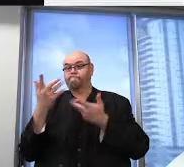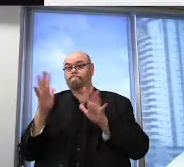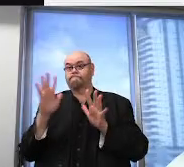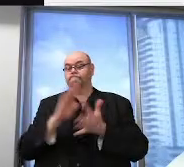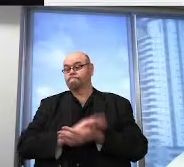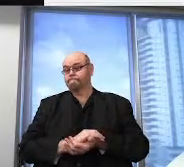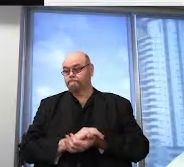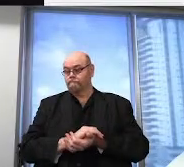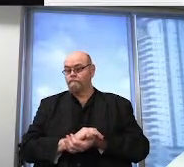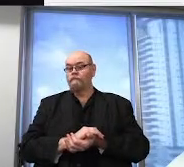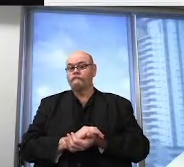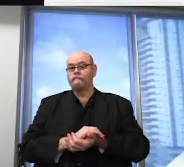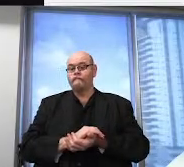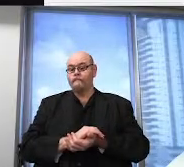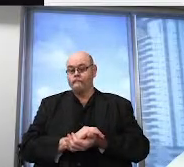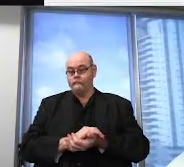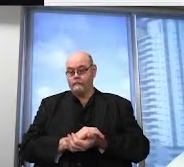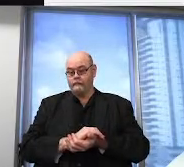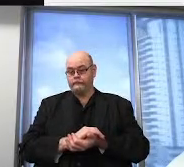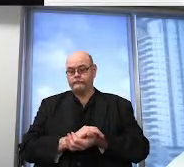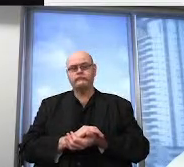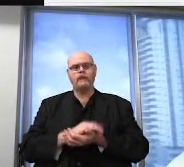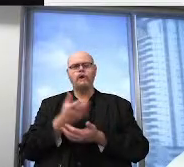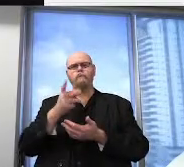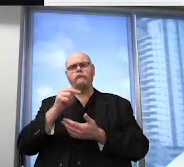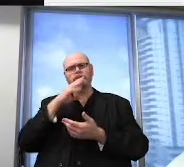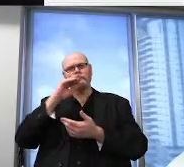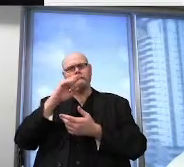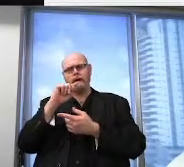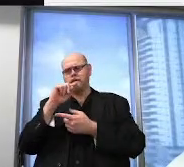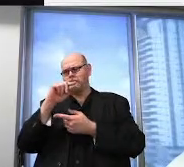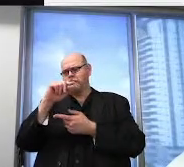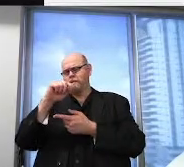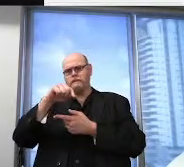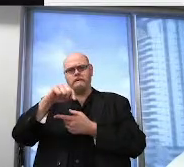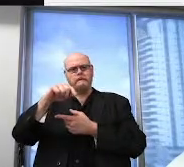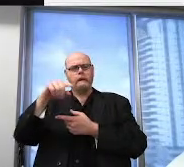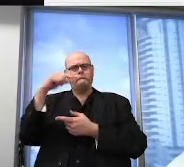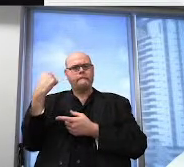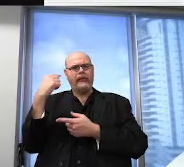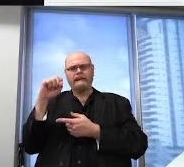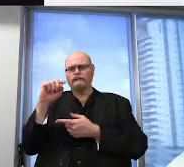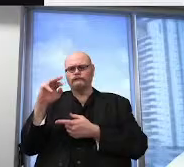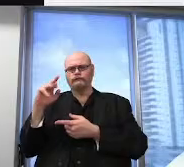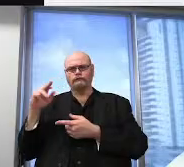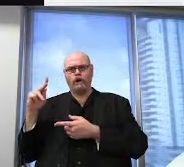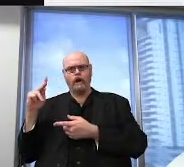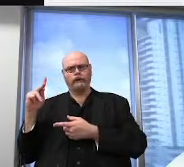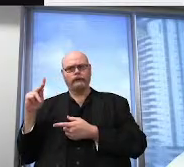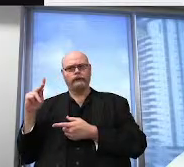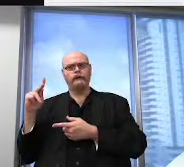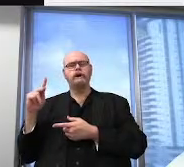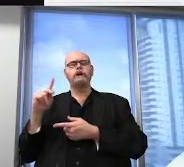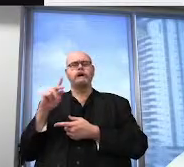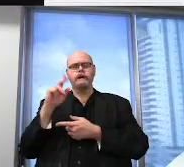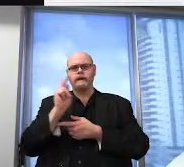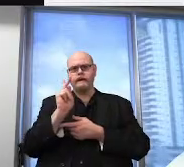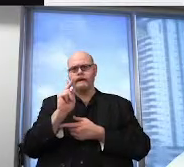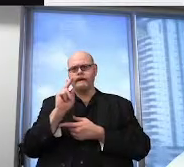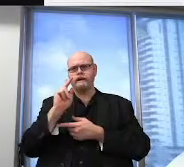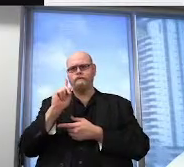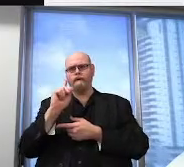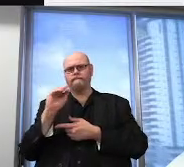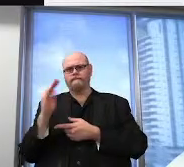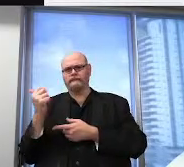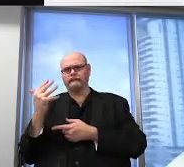year. And that was what I talked about on those black start 115 kV system. And I'll